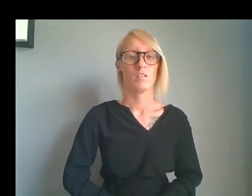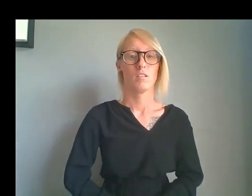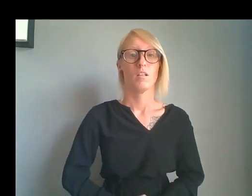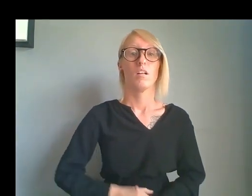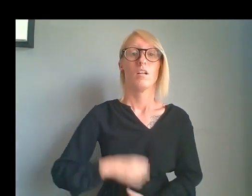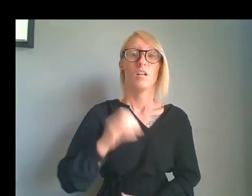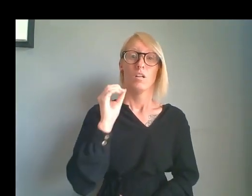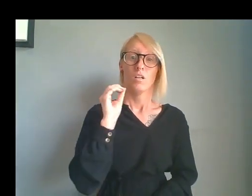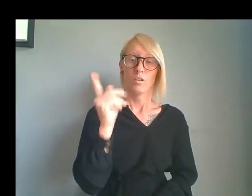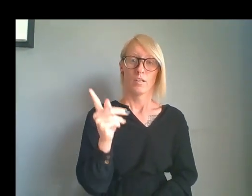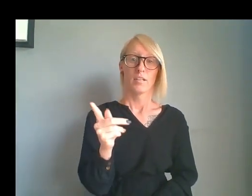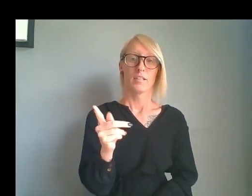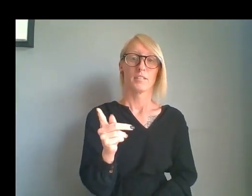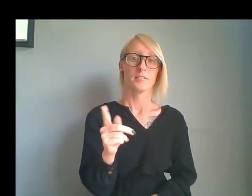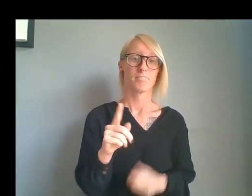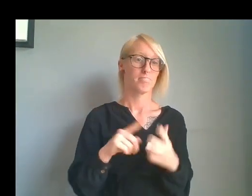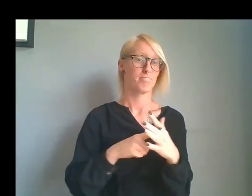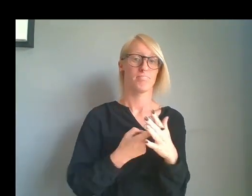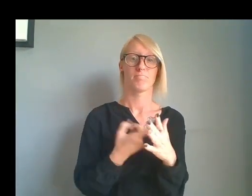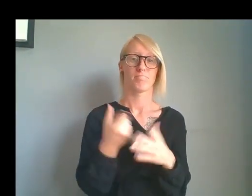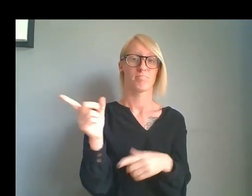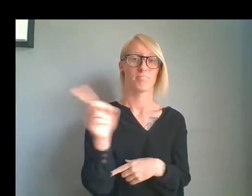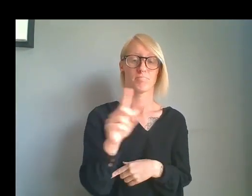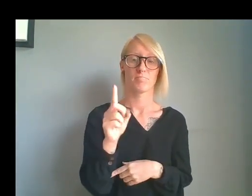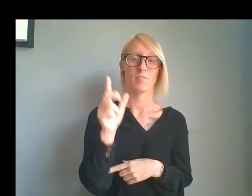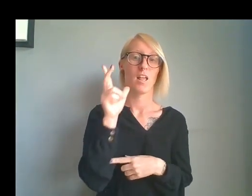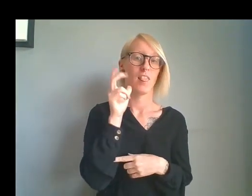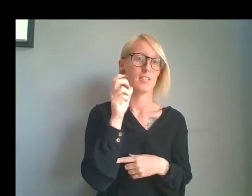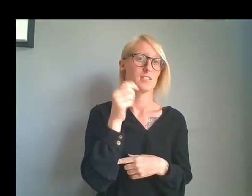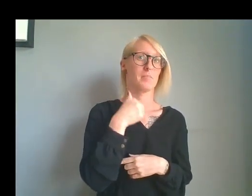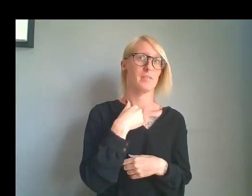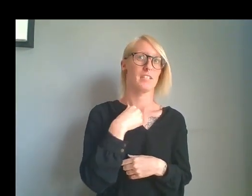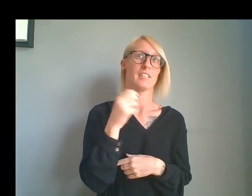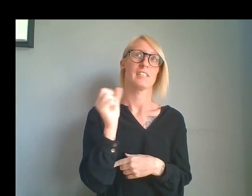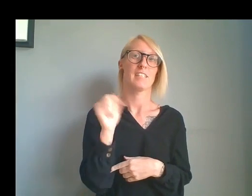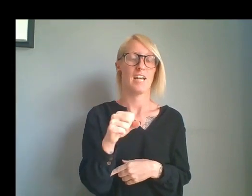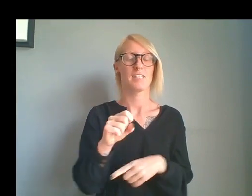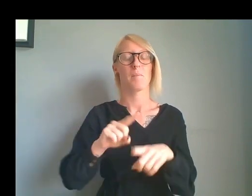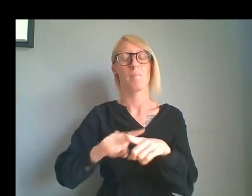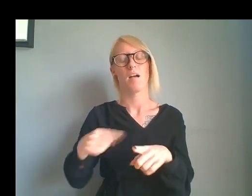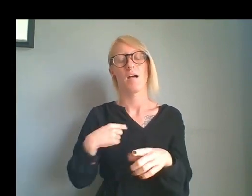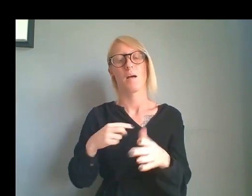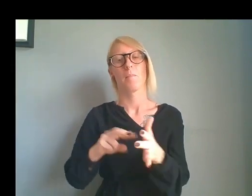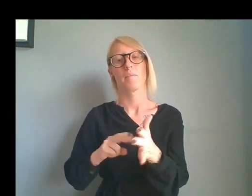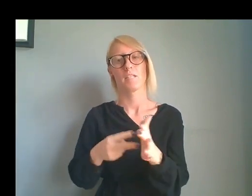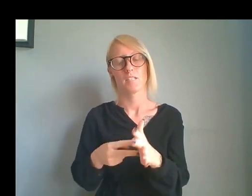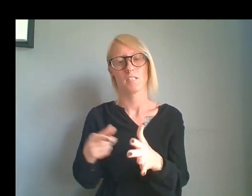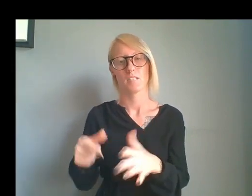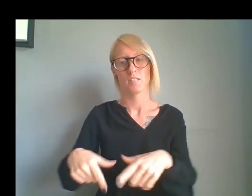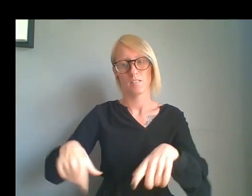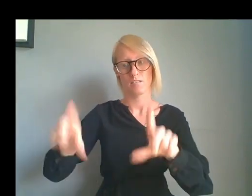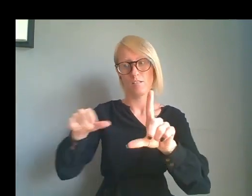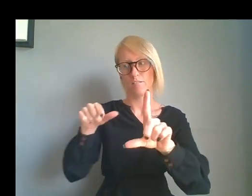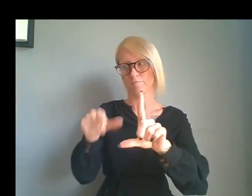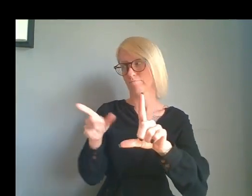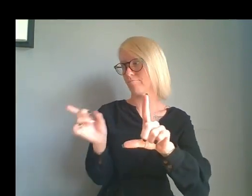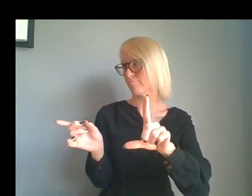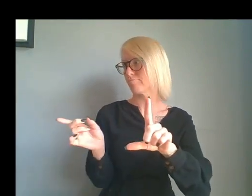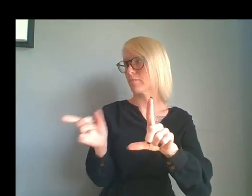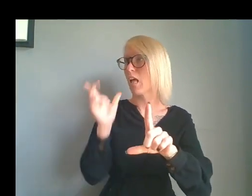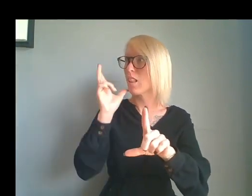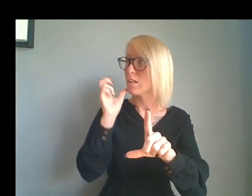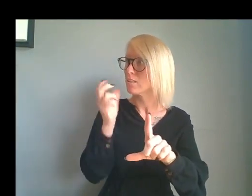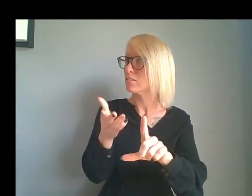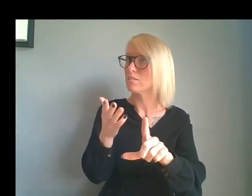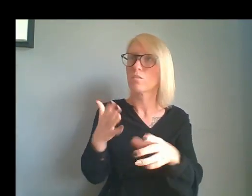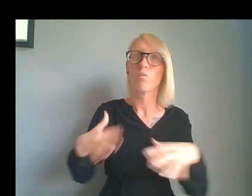All right, where to begin? Listening. Not just listen to me. Hopefully you are listening to me. But what I mean by this slide is, before you jump in, listen to what's